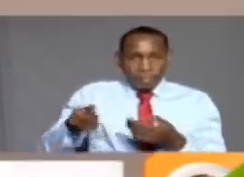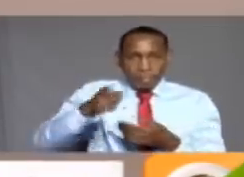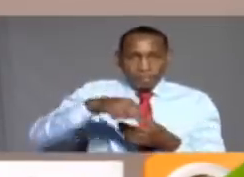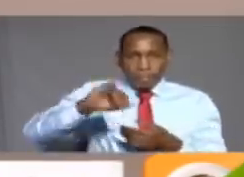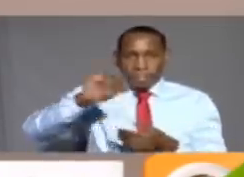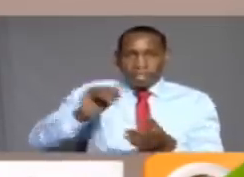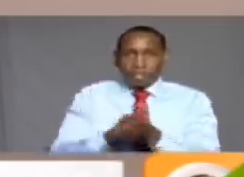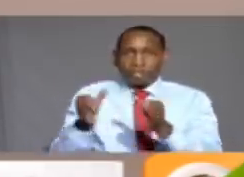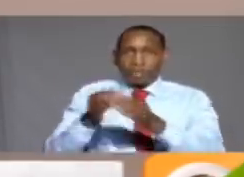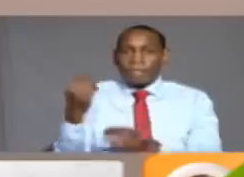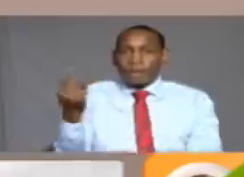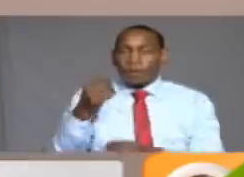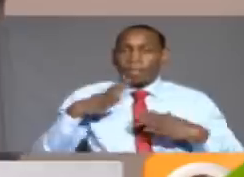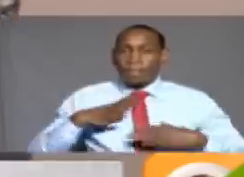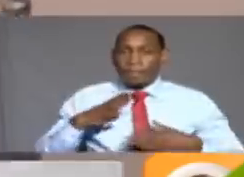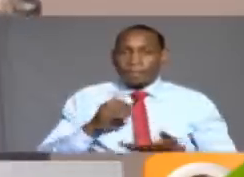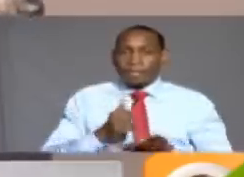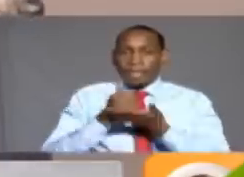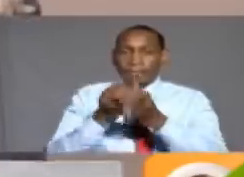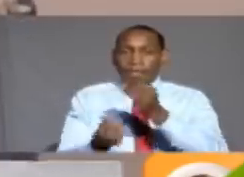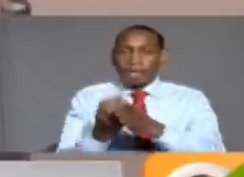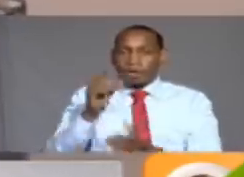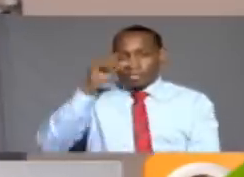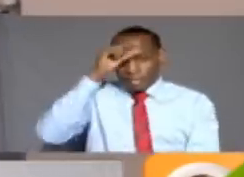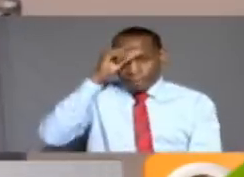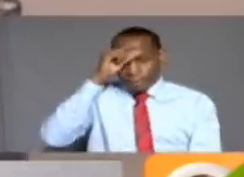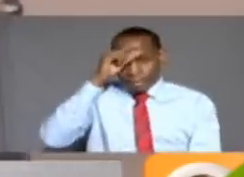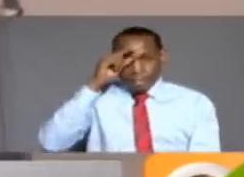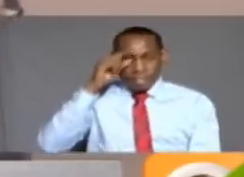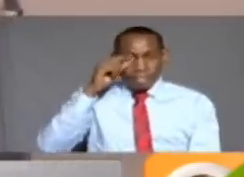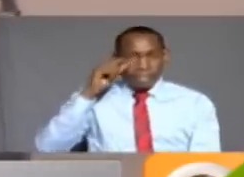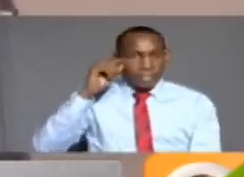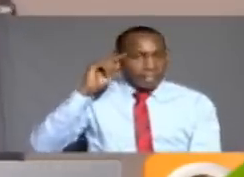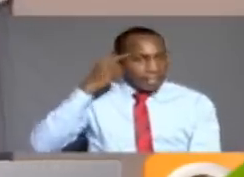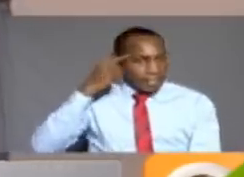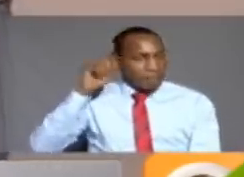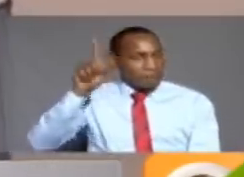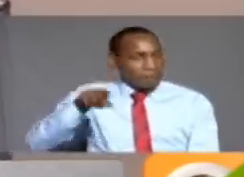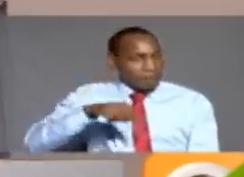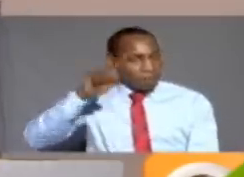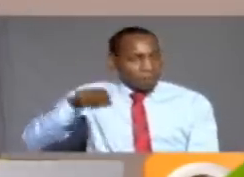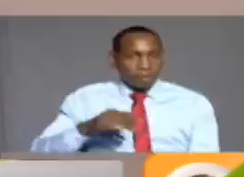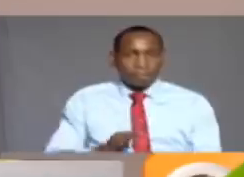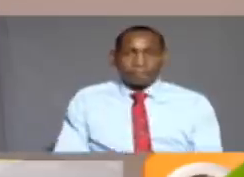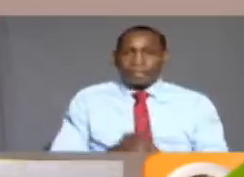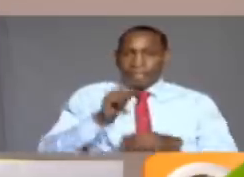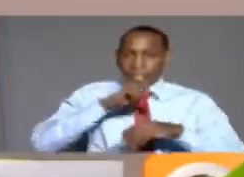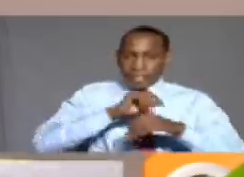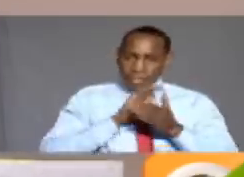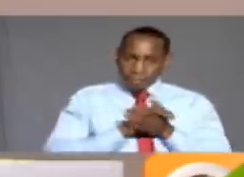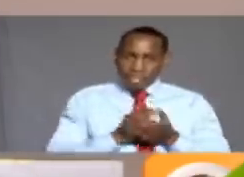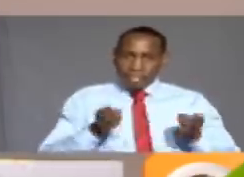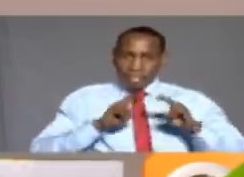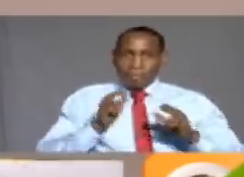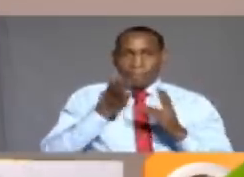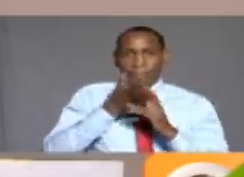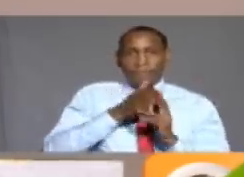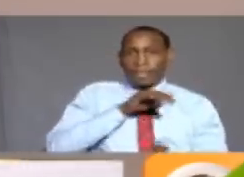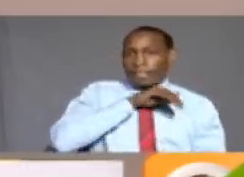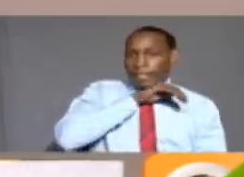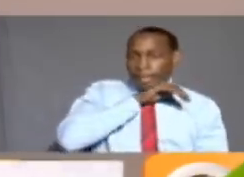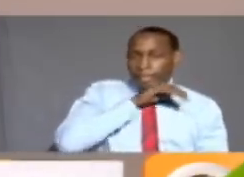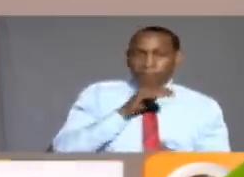only people who assisted to form the government, I think that would actually be very wrong. So therefore, when the handshake occurred between Raila